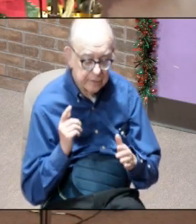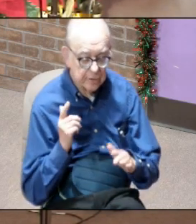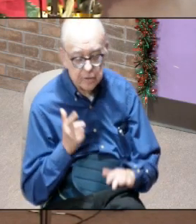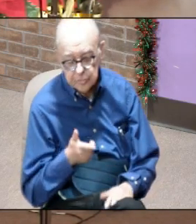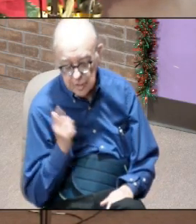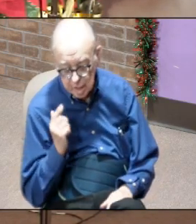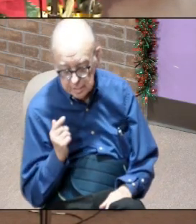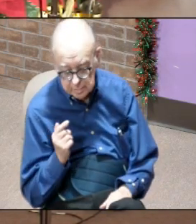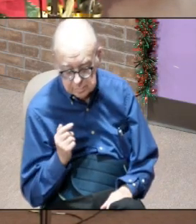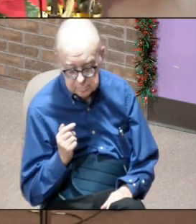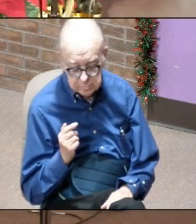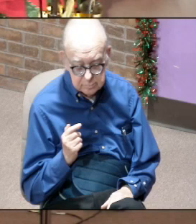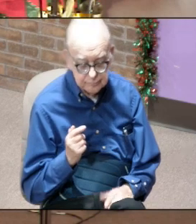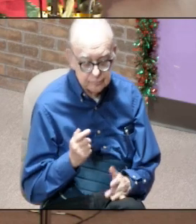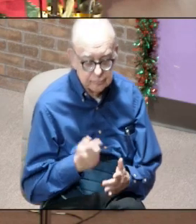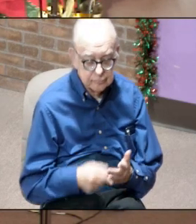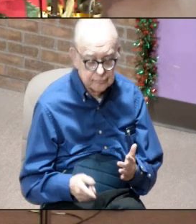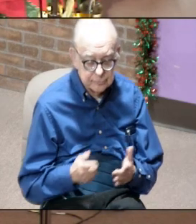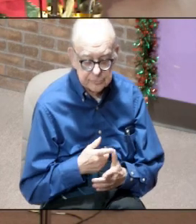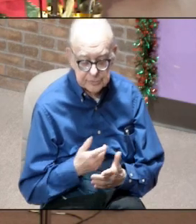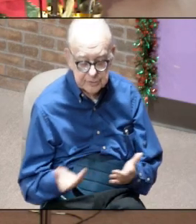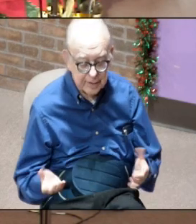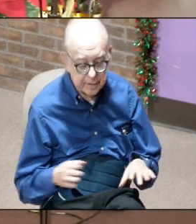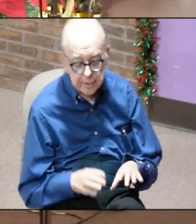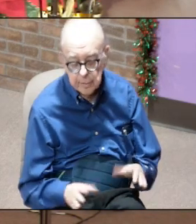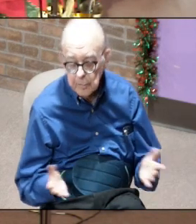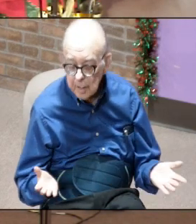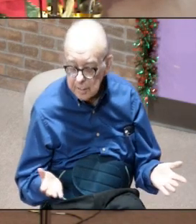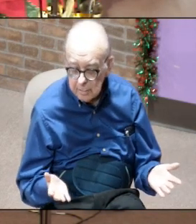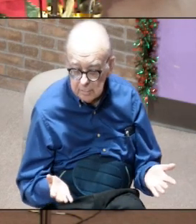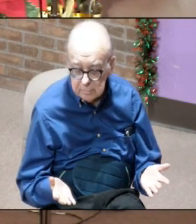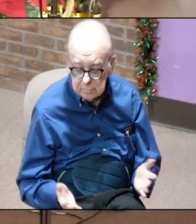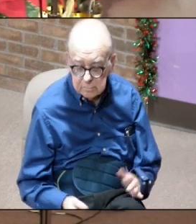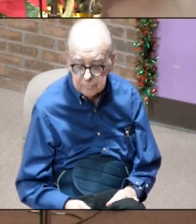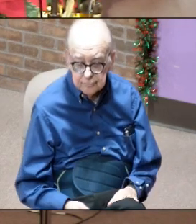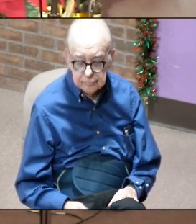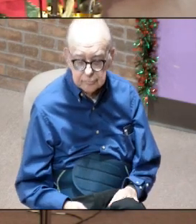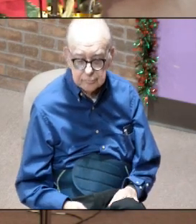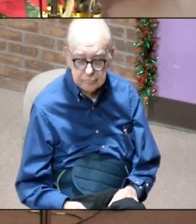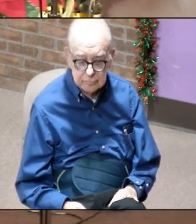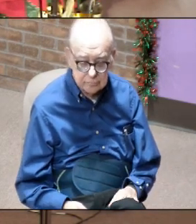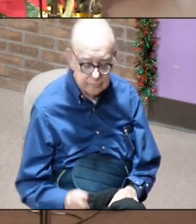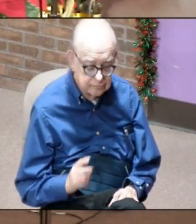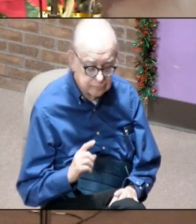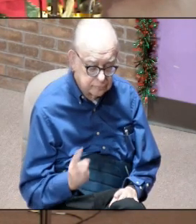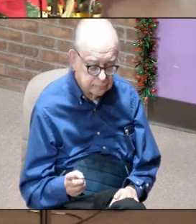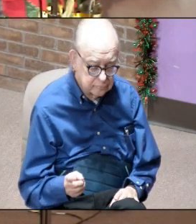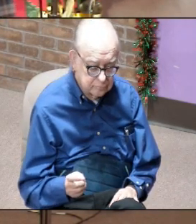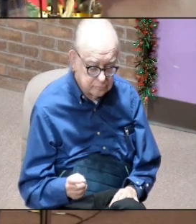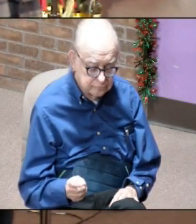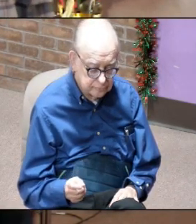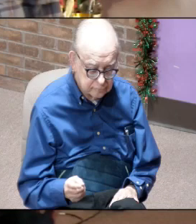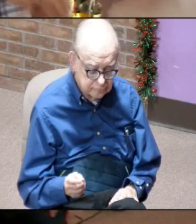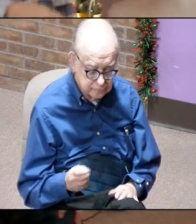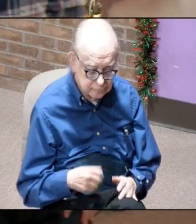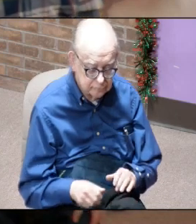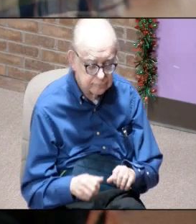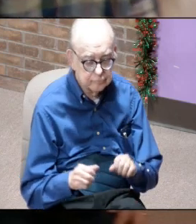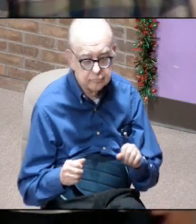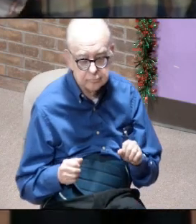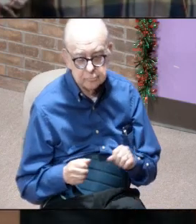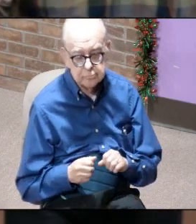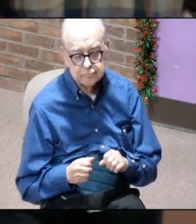And what's the first thing they do? They go into the